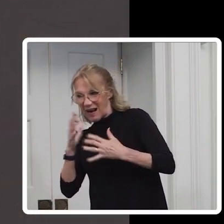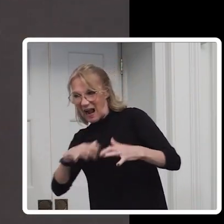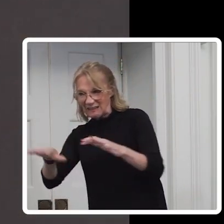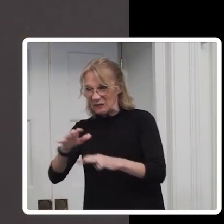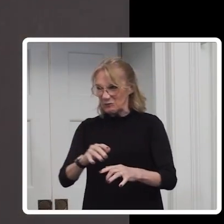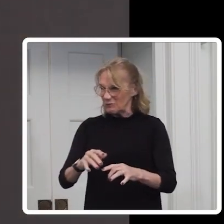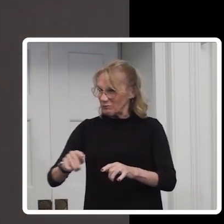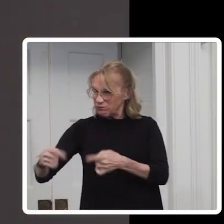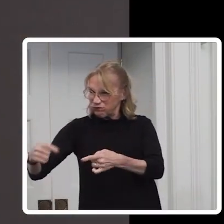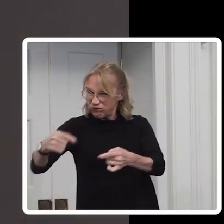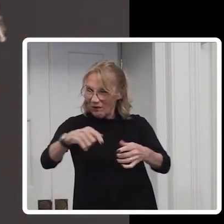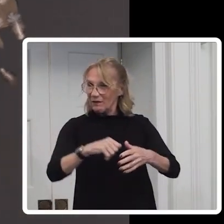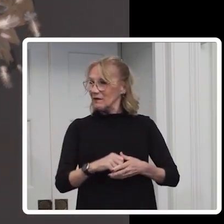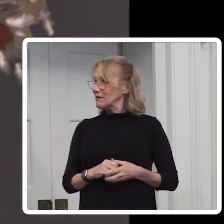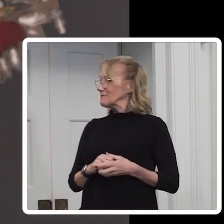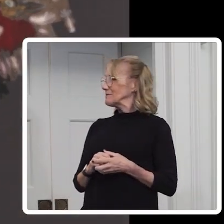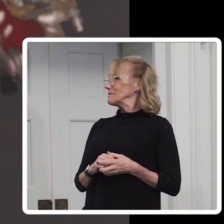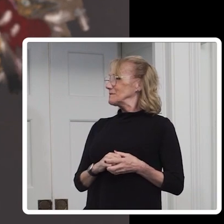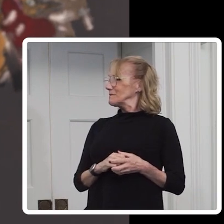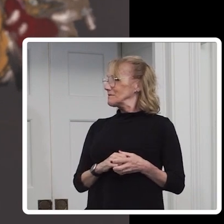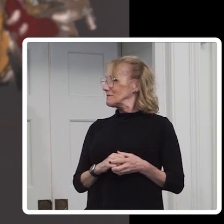he was.